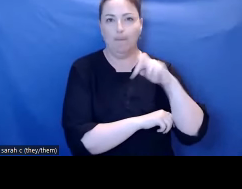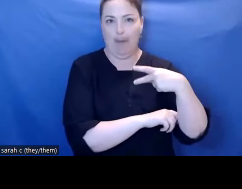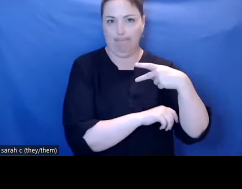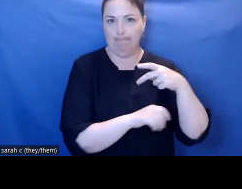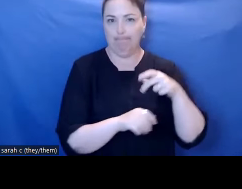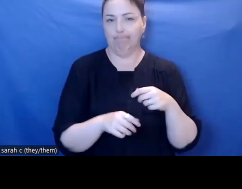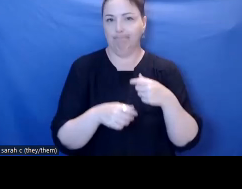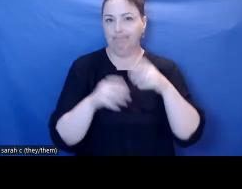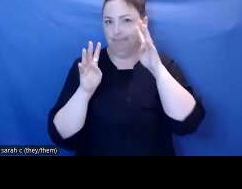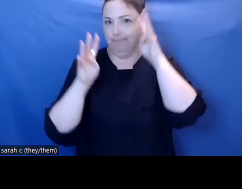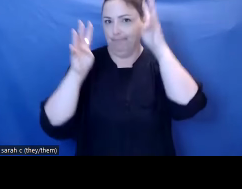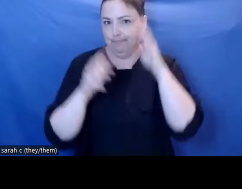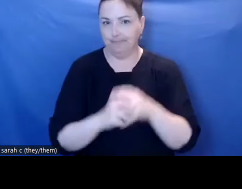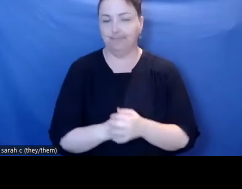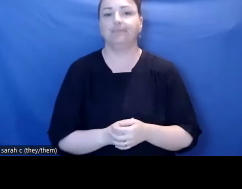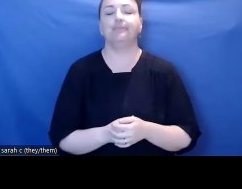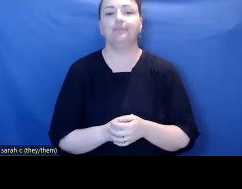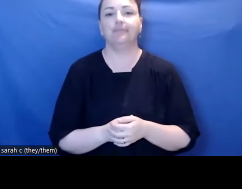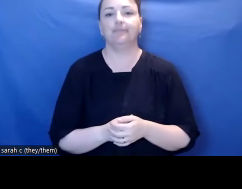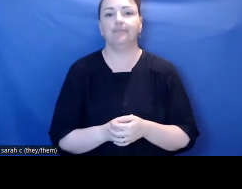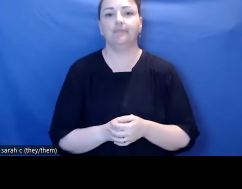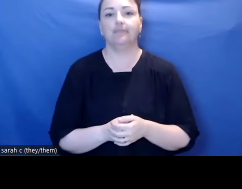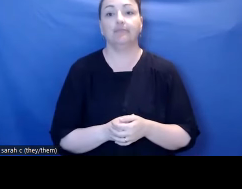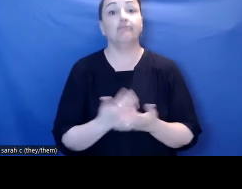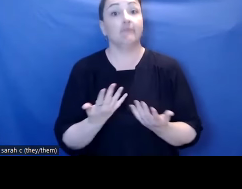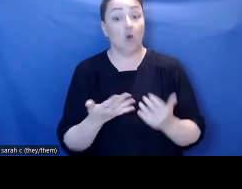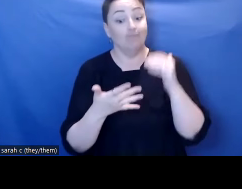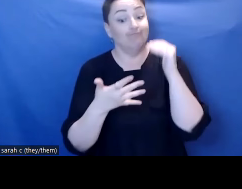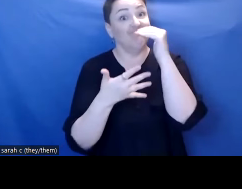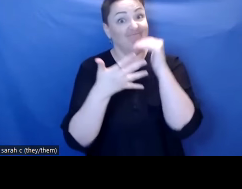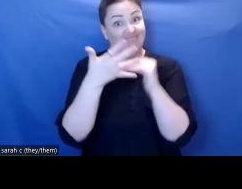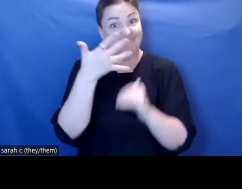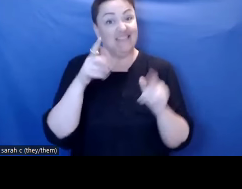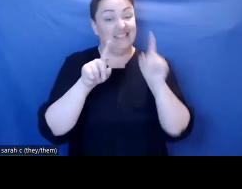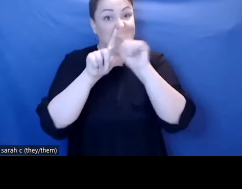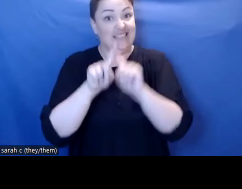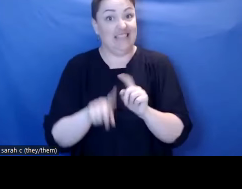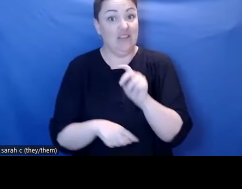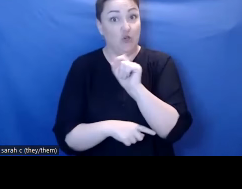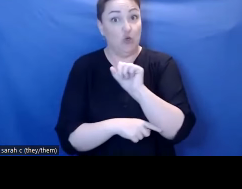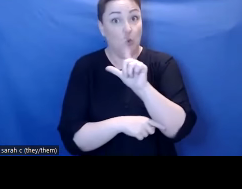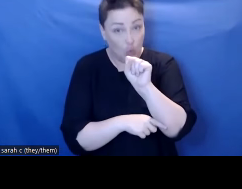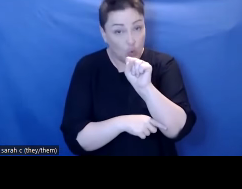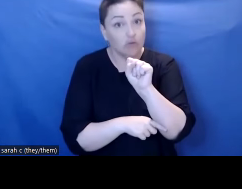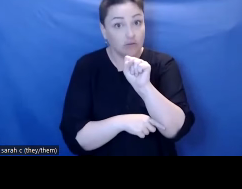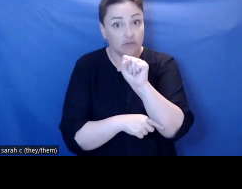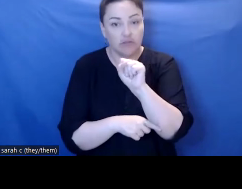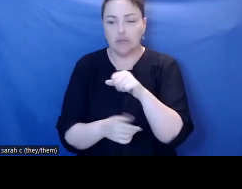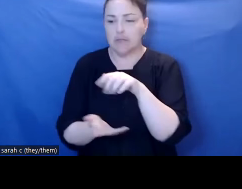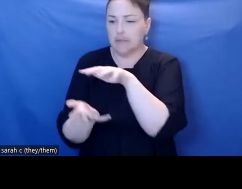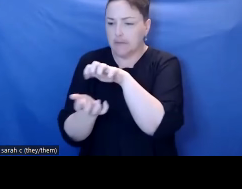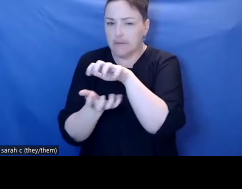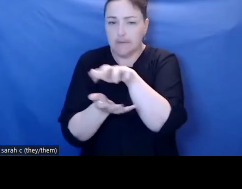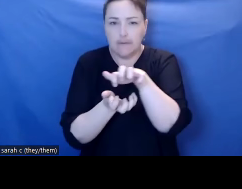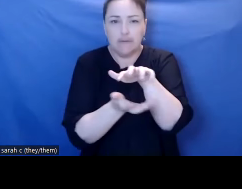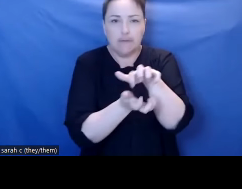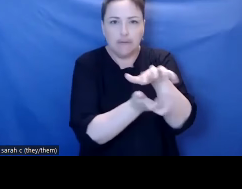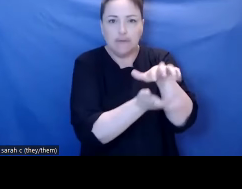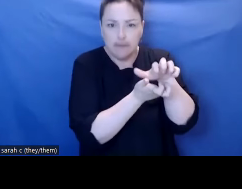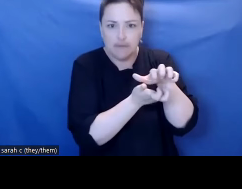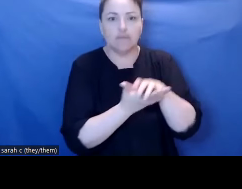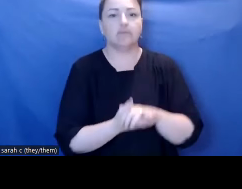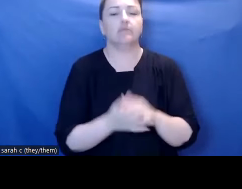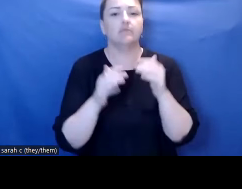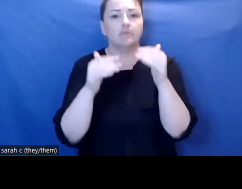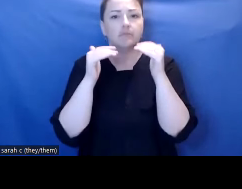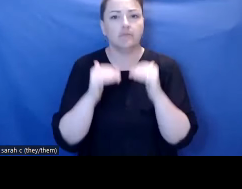by clustering tools together that address the barriers and challenges and identify policy and programs and processes that you can